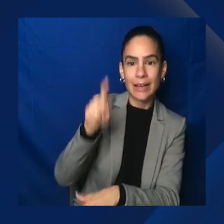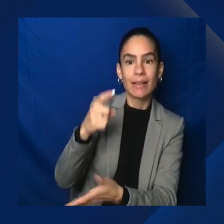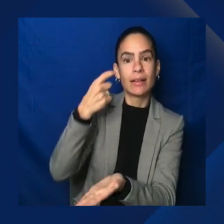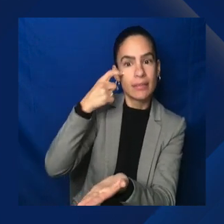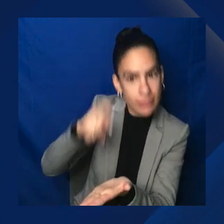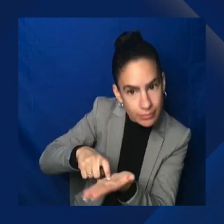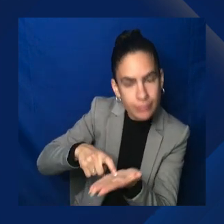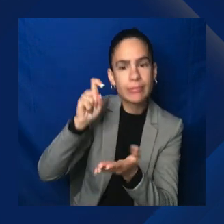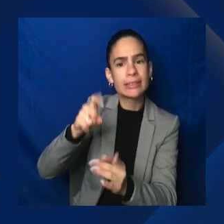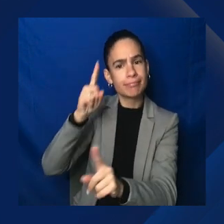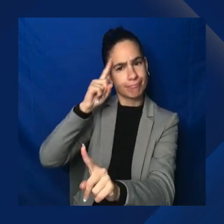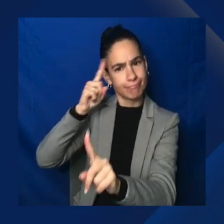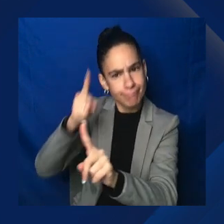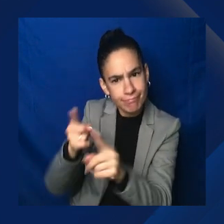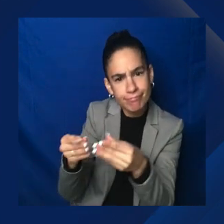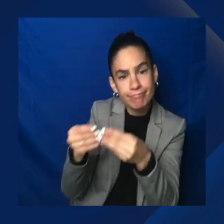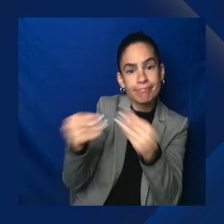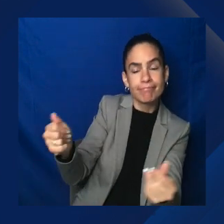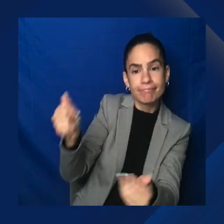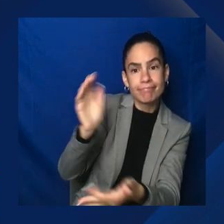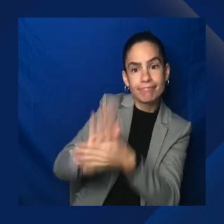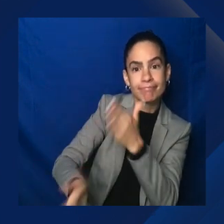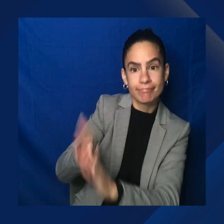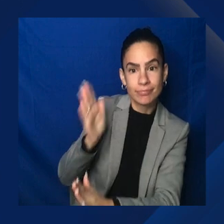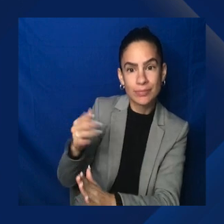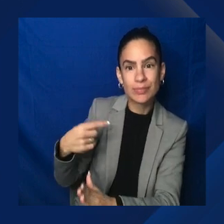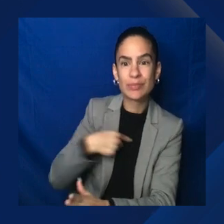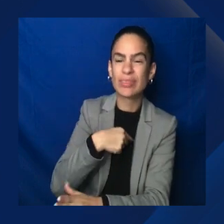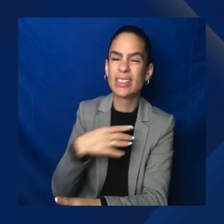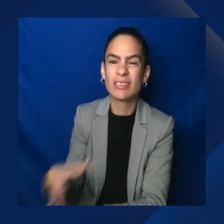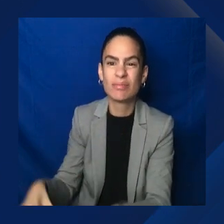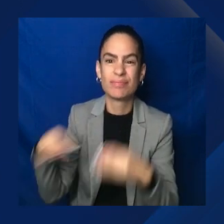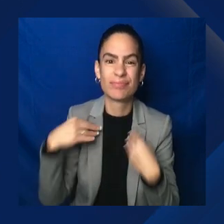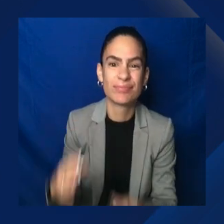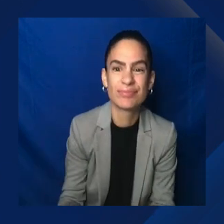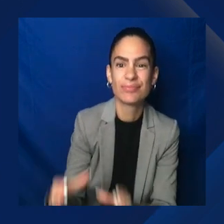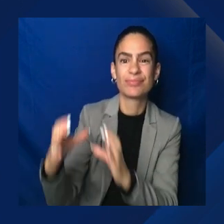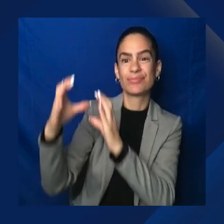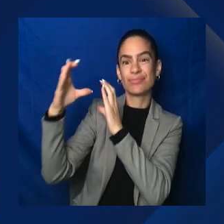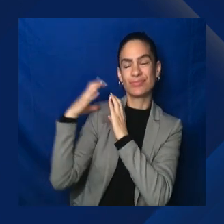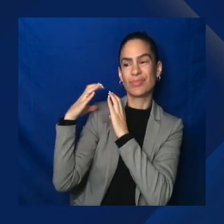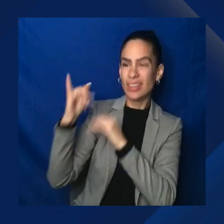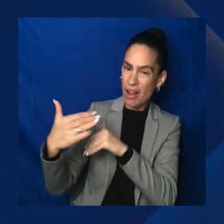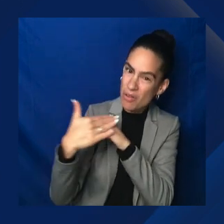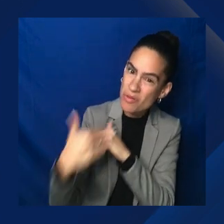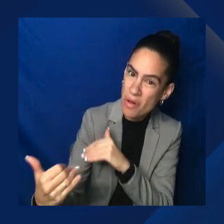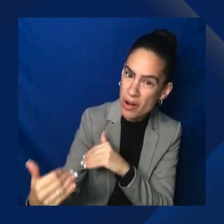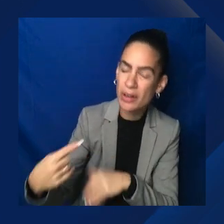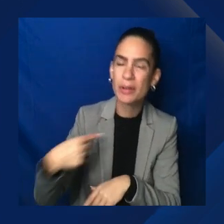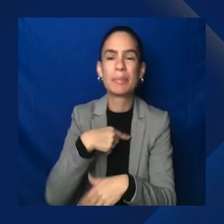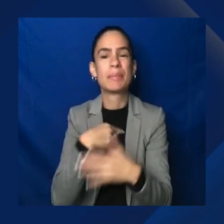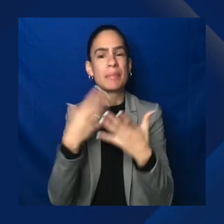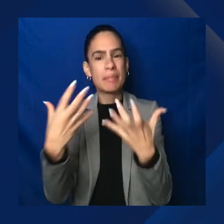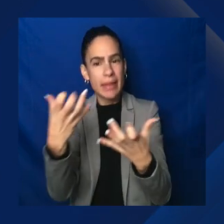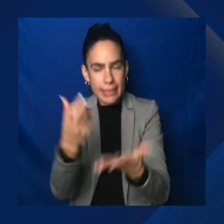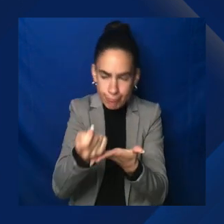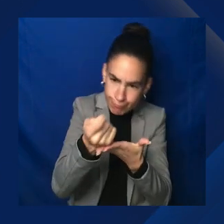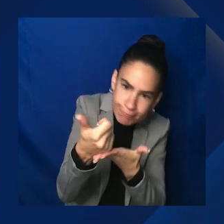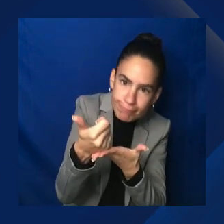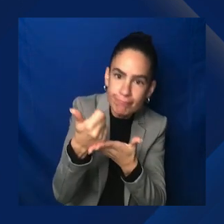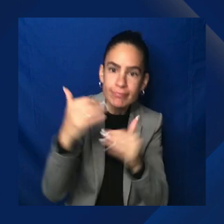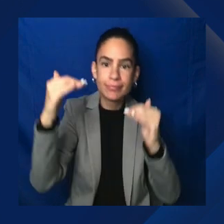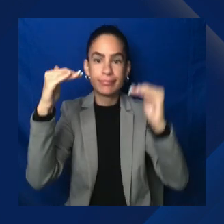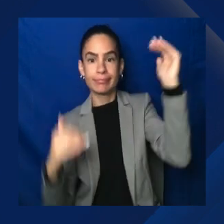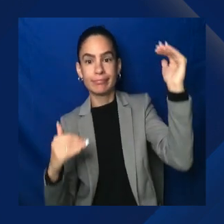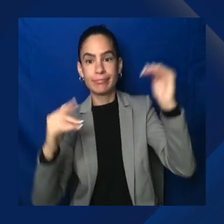call to eliminate inequity in maternal health wherever we see it. Together, we